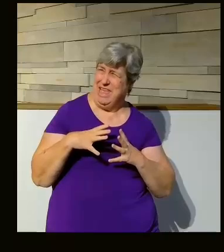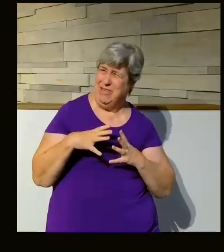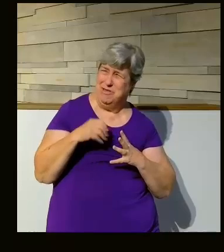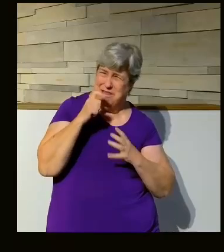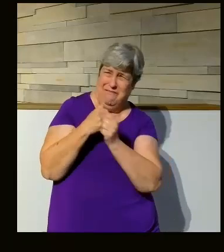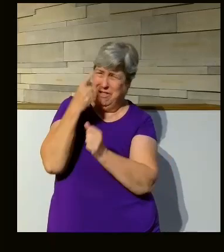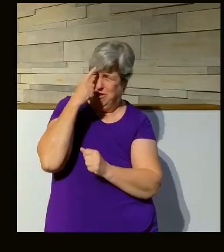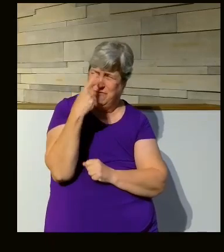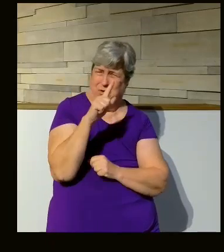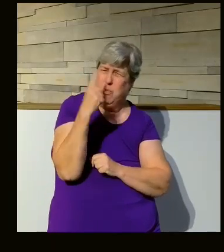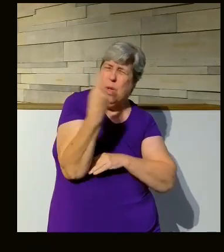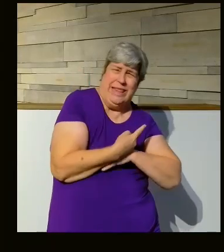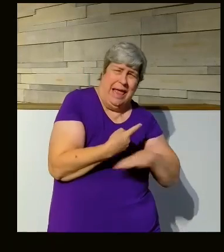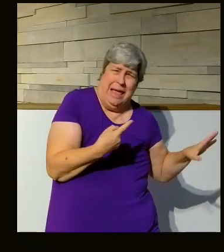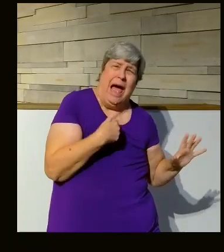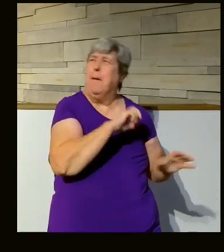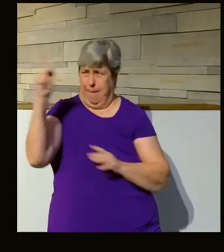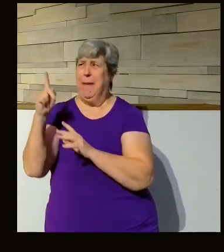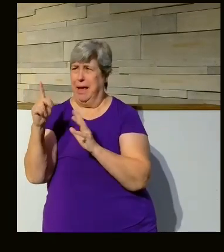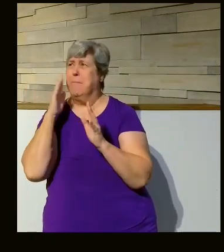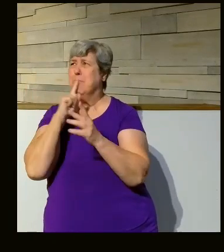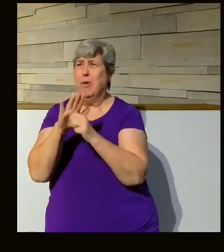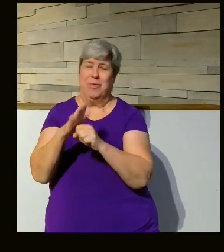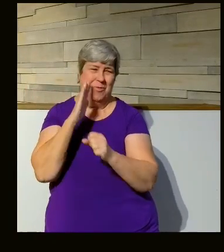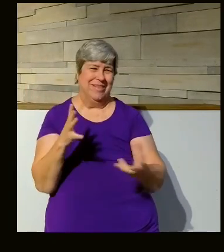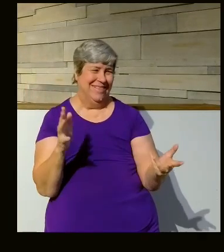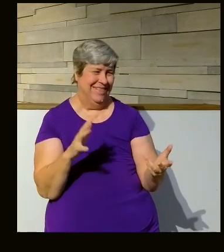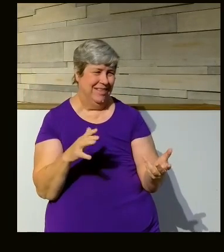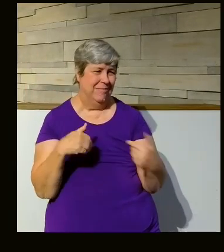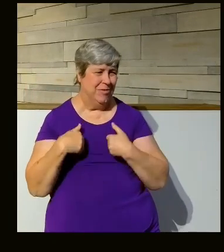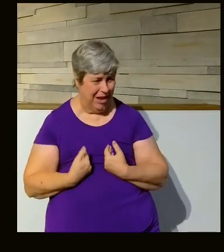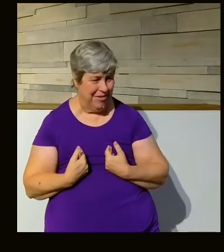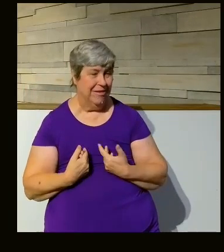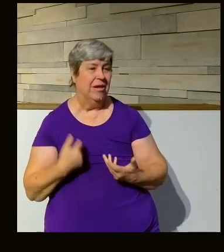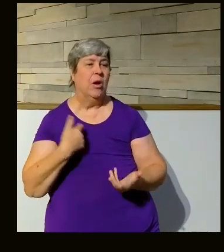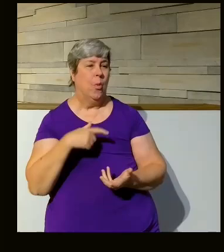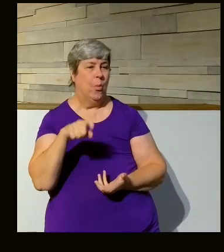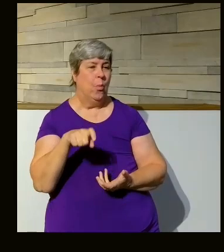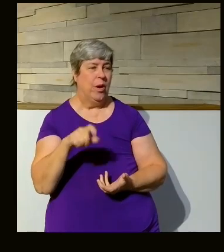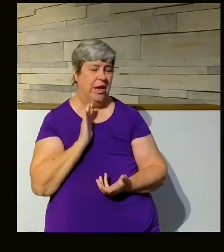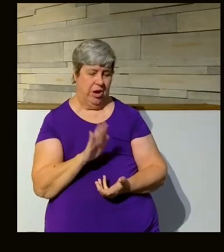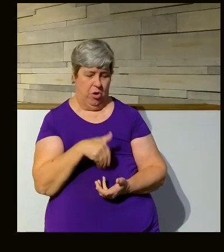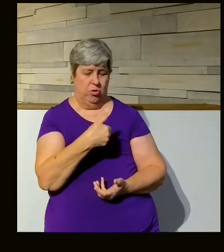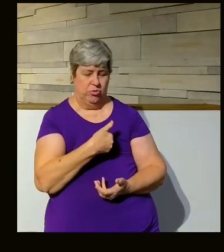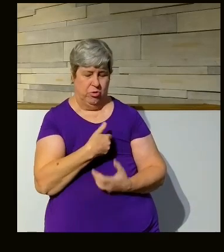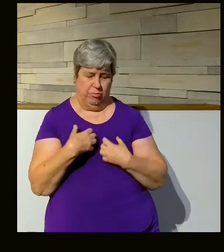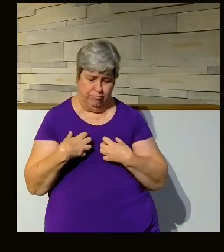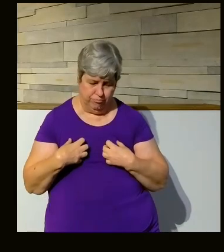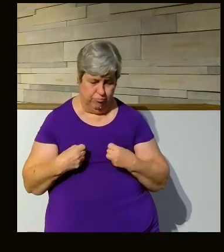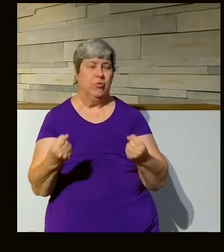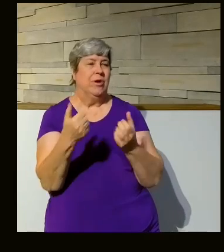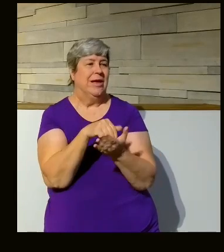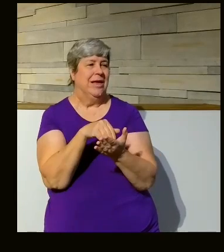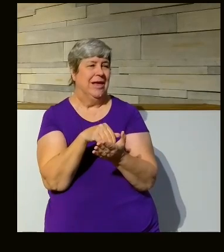24 hours, okay? I'll come right back to the faith at the end of 24 hours. We need our souls restored, and that's